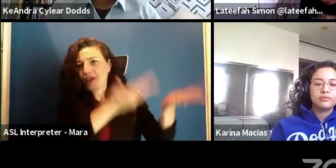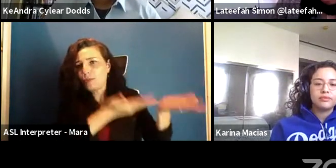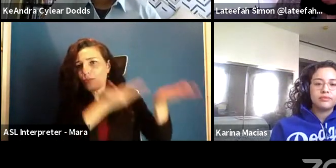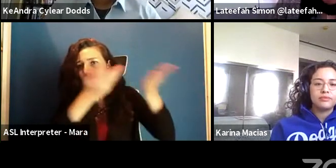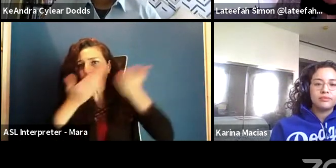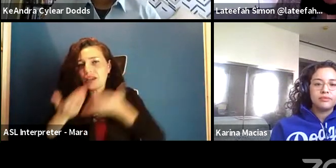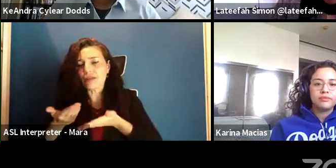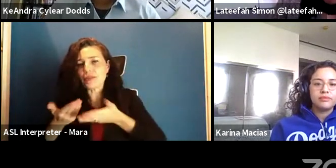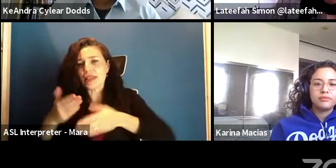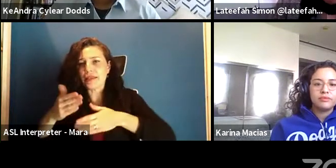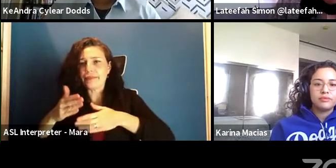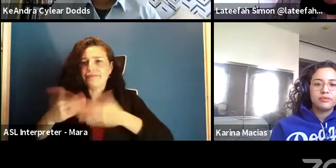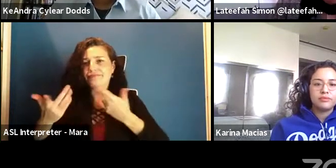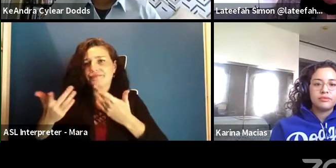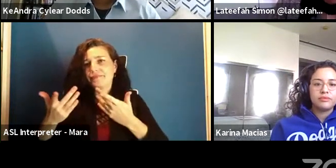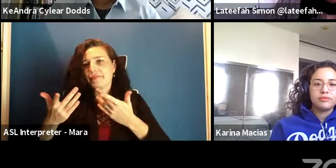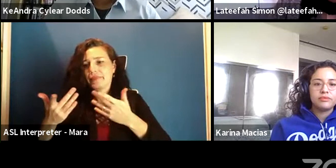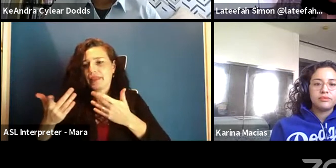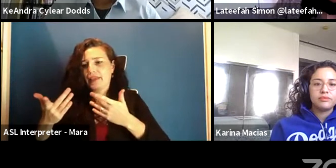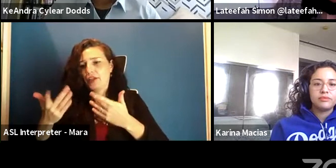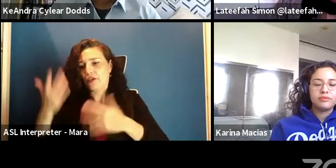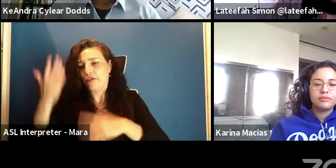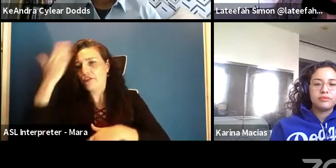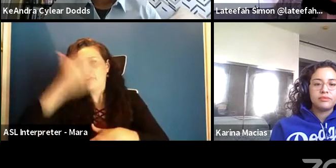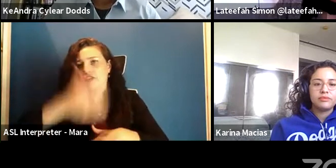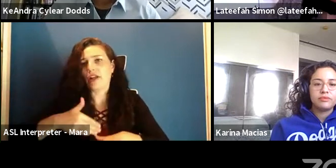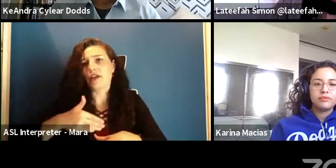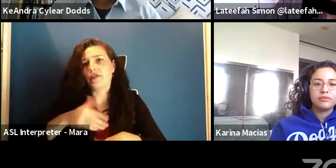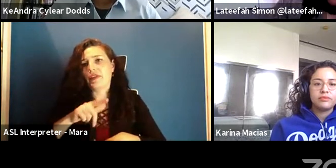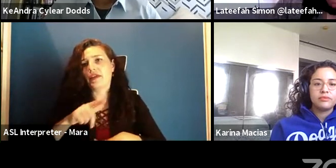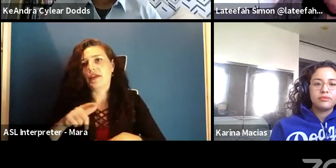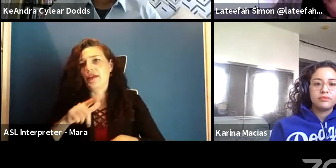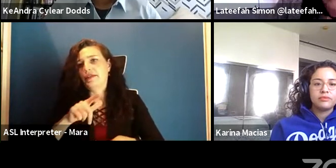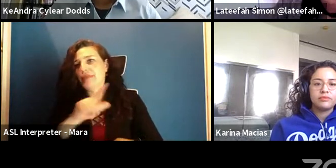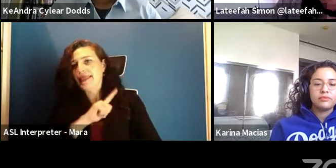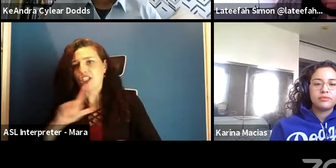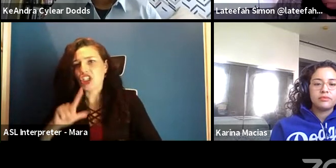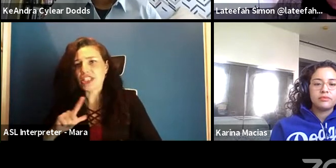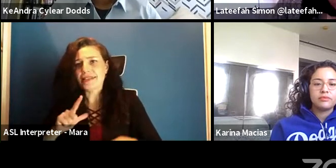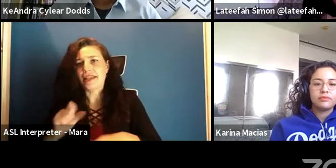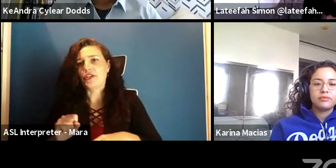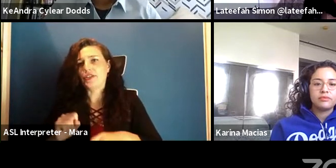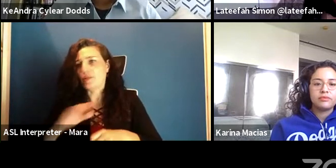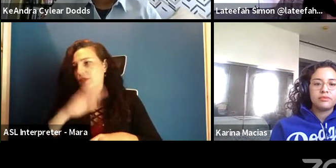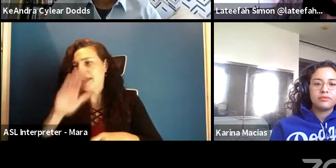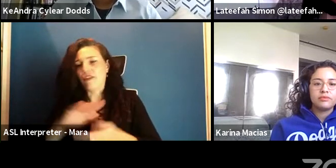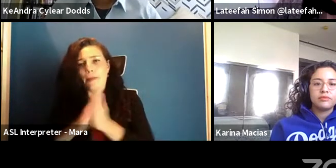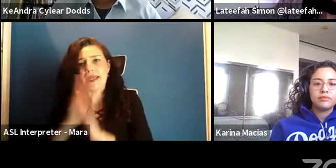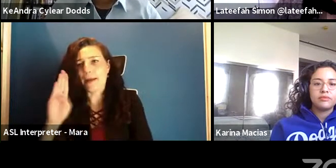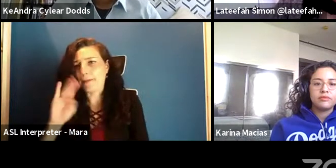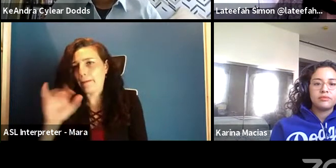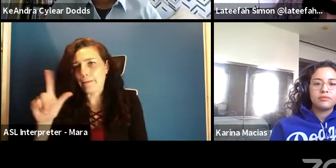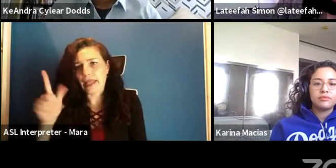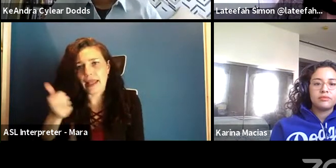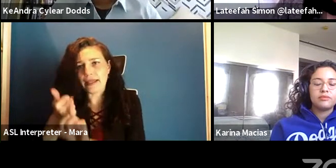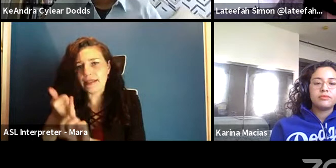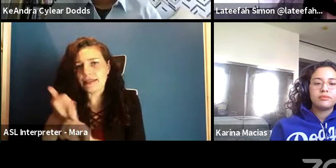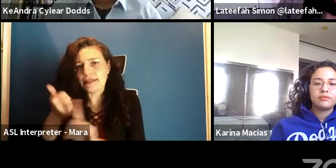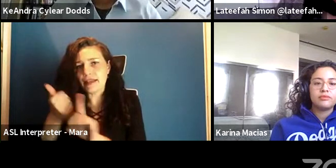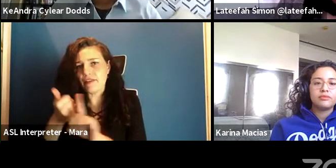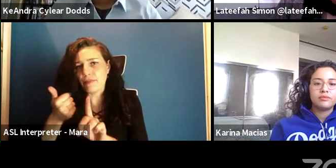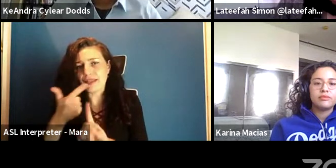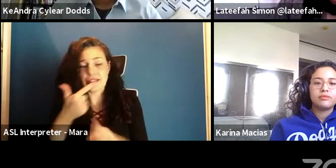into a form of a bill. And so it's like, how do those people and their needs and concerns also get addressed? The process doesn't allow it